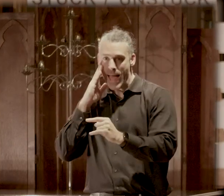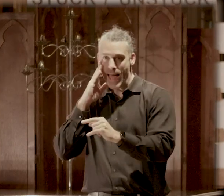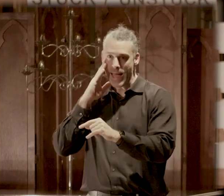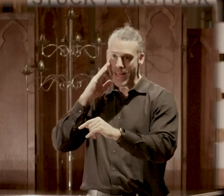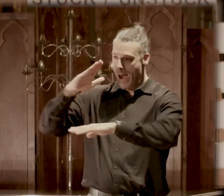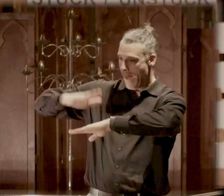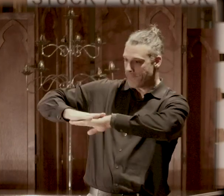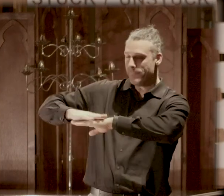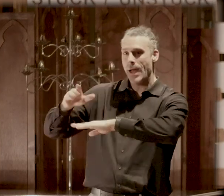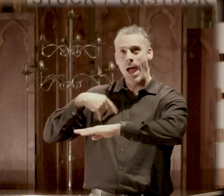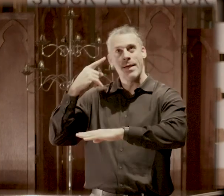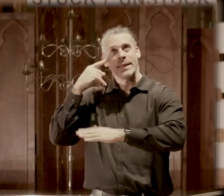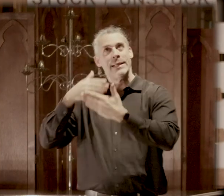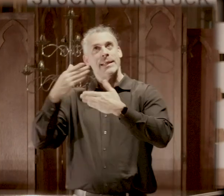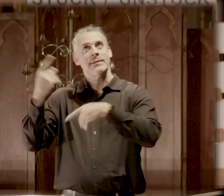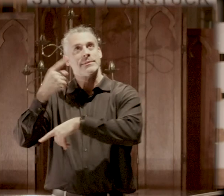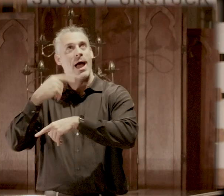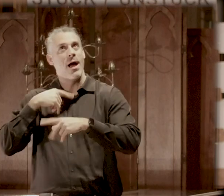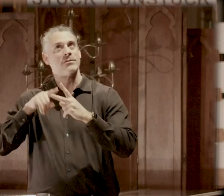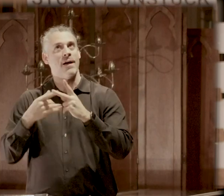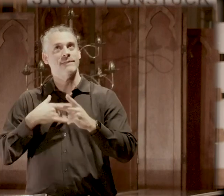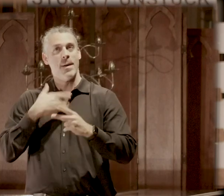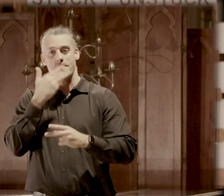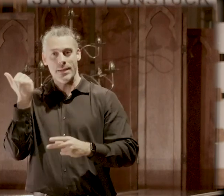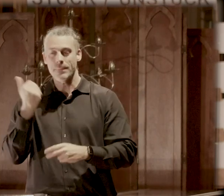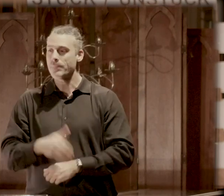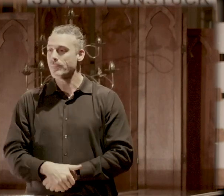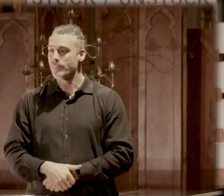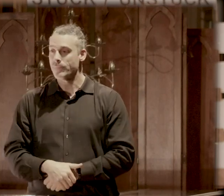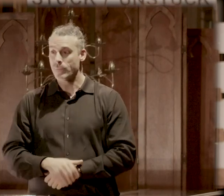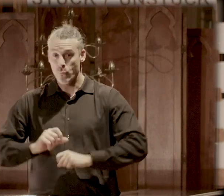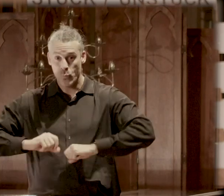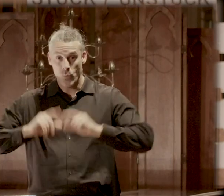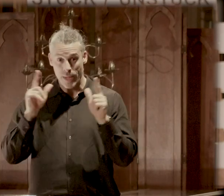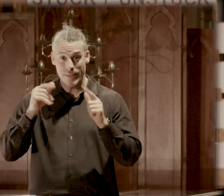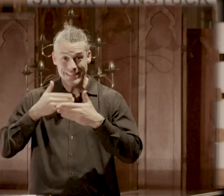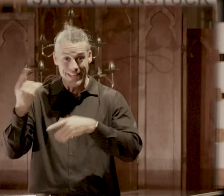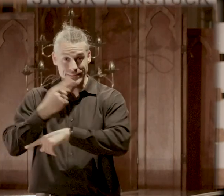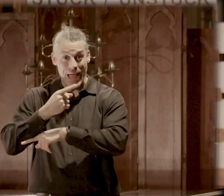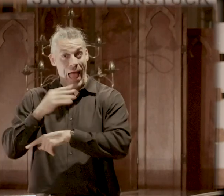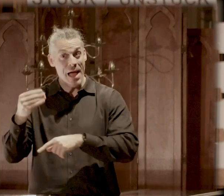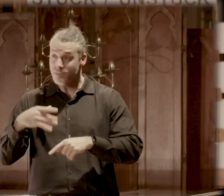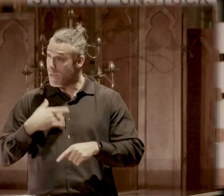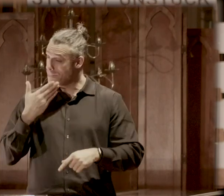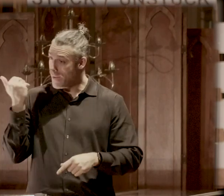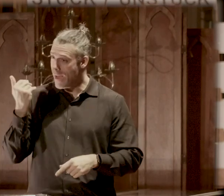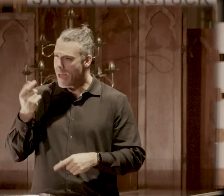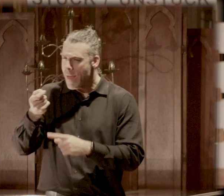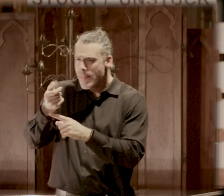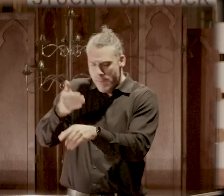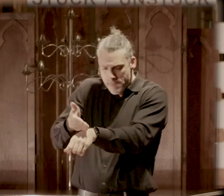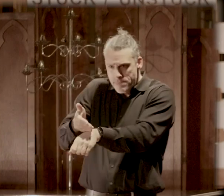and everything. And I'm hoping that the next day, I'm gonna start to feeling better. And we wake up, and I am feeling better.